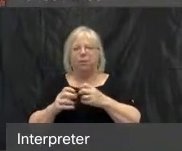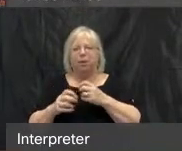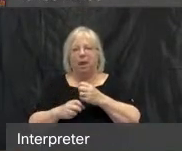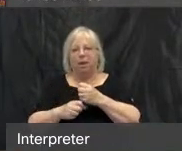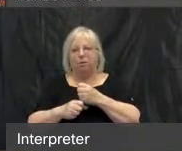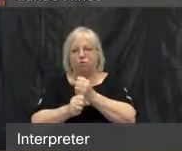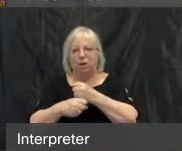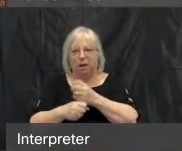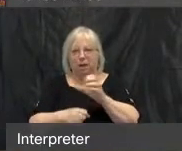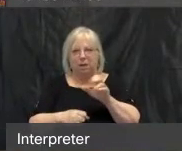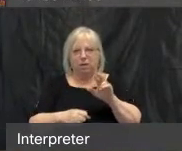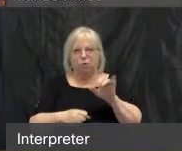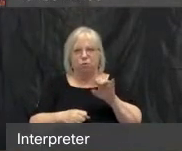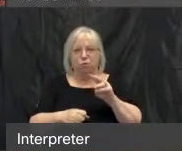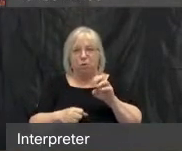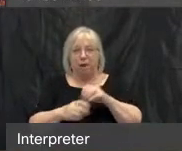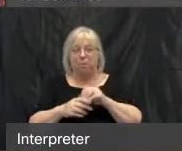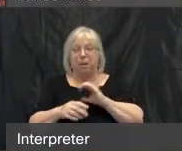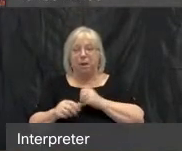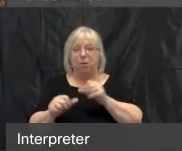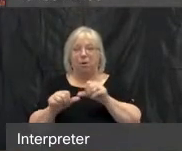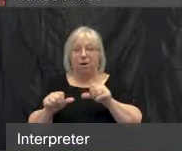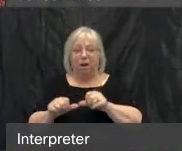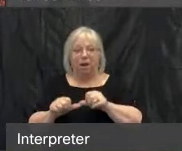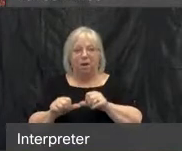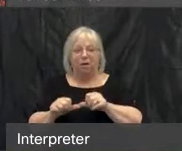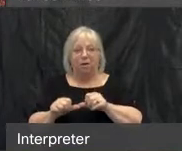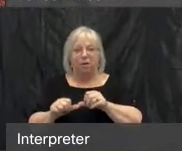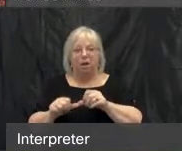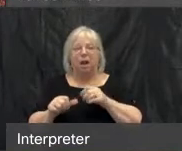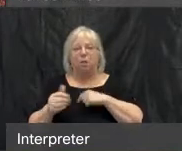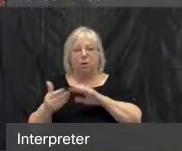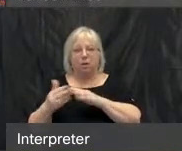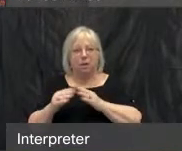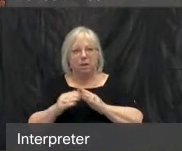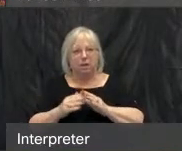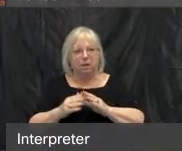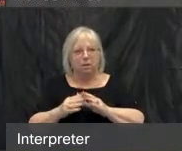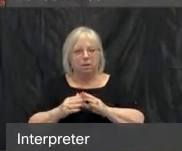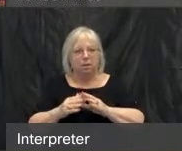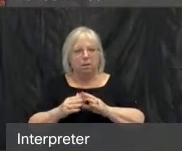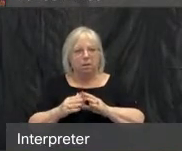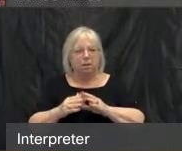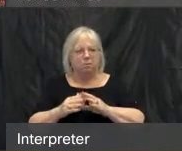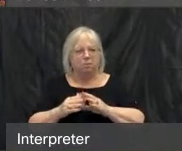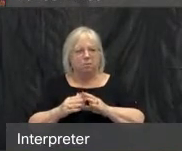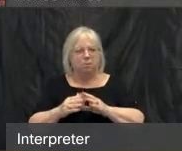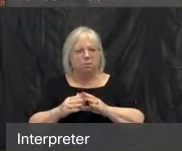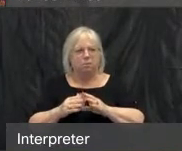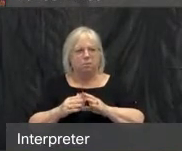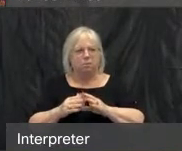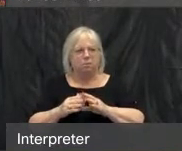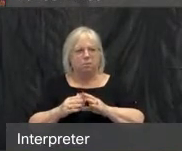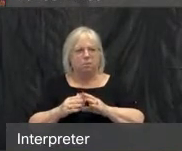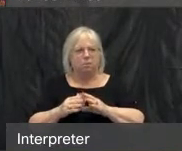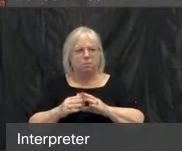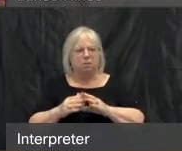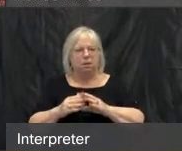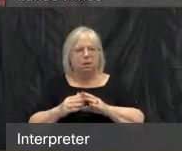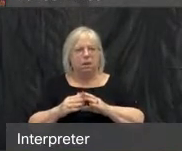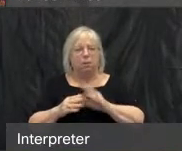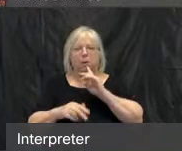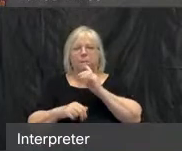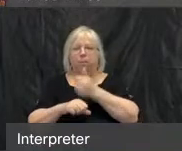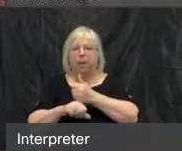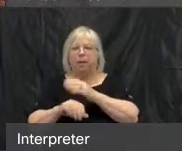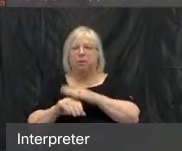crime in our community. So they weren't picked arbitrarily. Oh, I keep having trouble with that word tonight. It was based